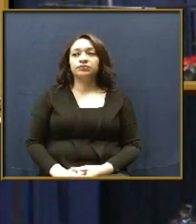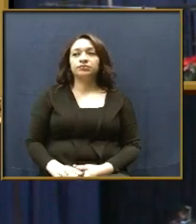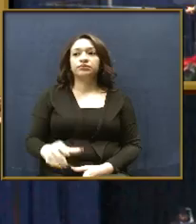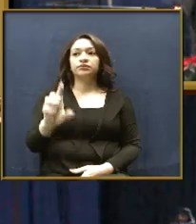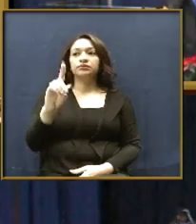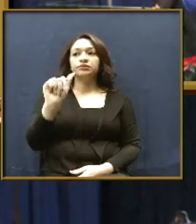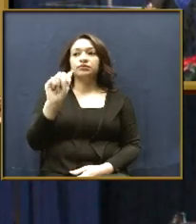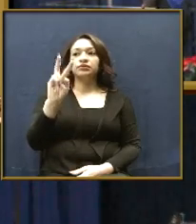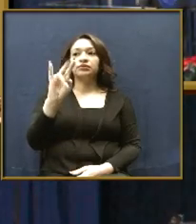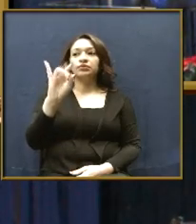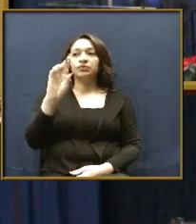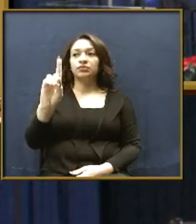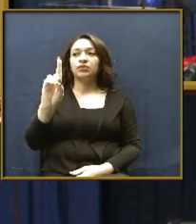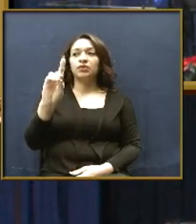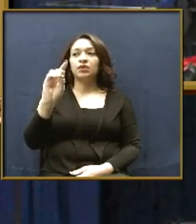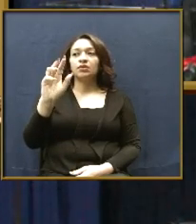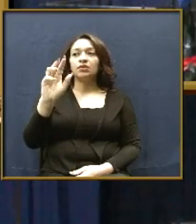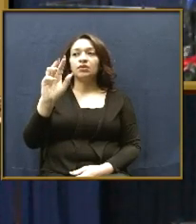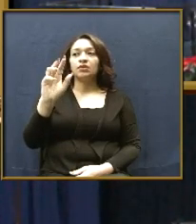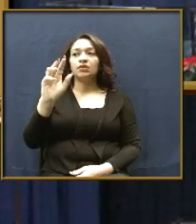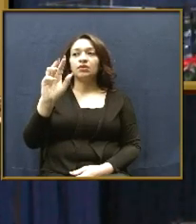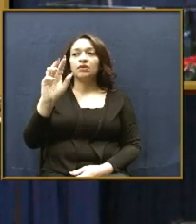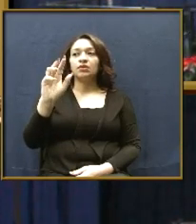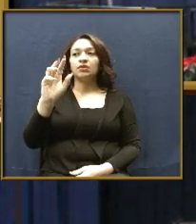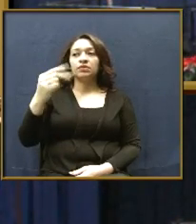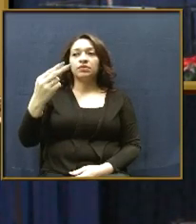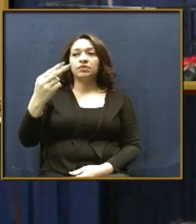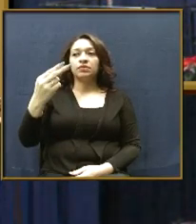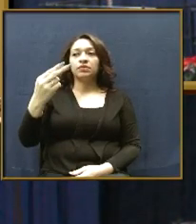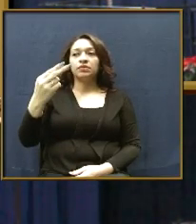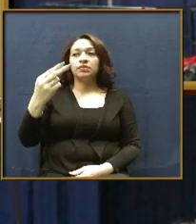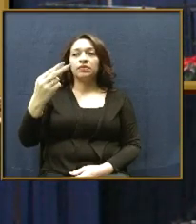David Lance Heath.